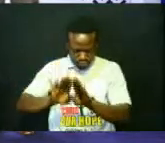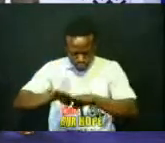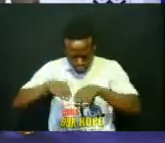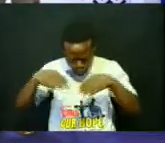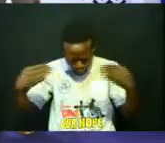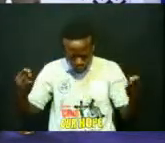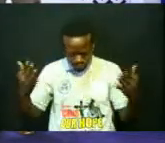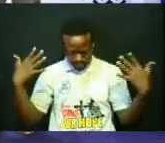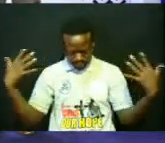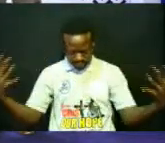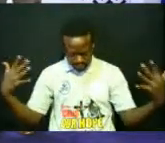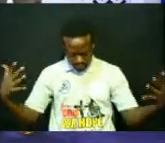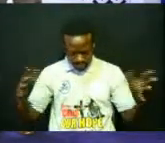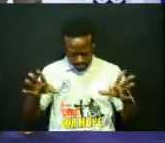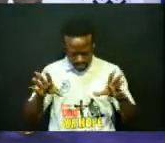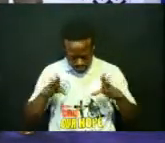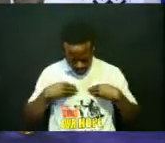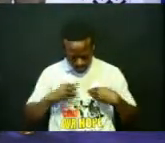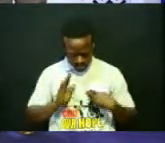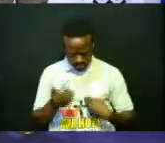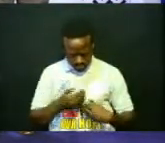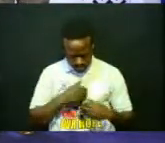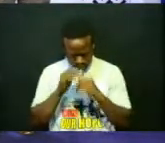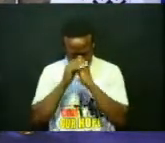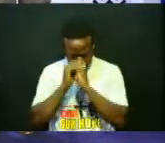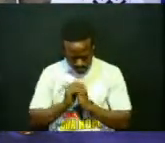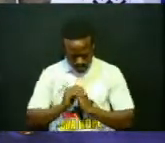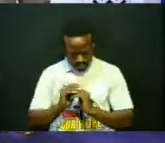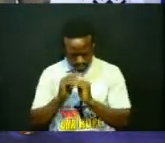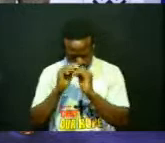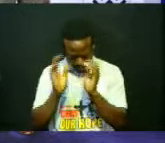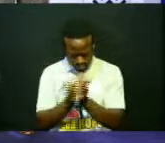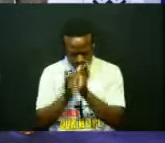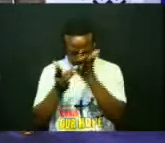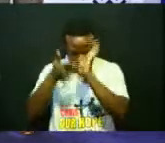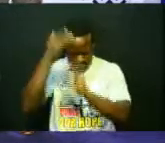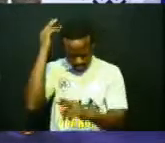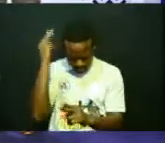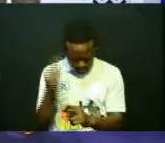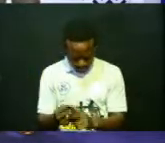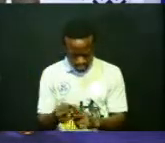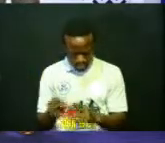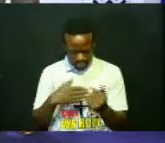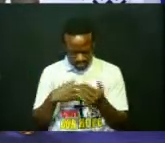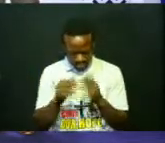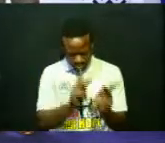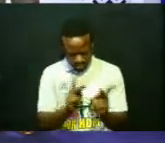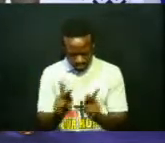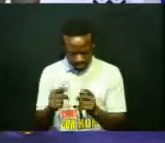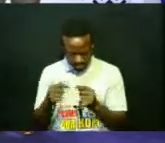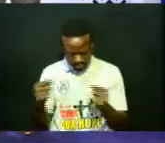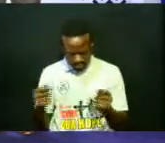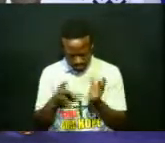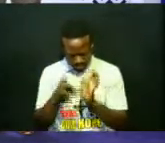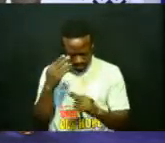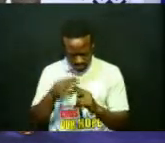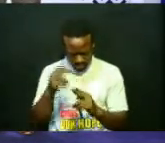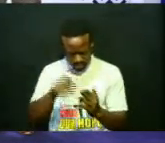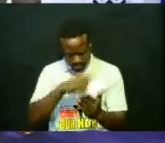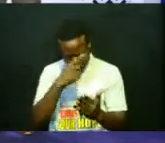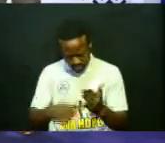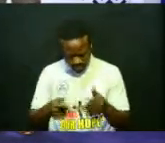soto. Come under the influence of the Holy Ghost. Lo braka badu zepe lakutaya. Rakonda